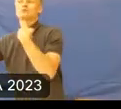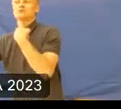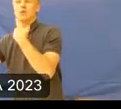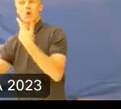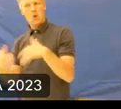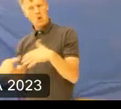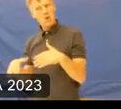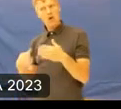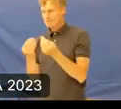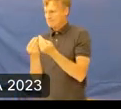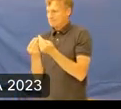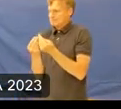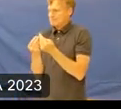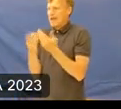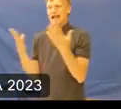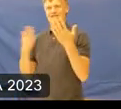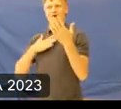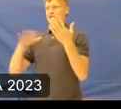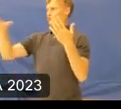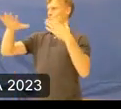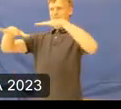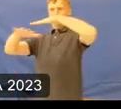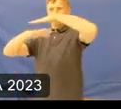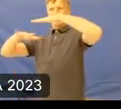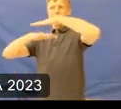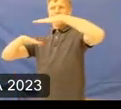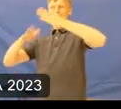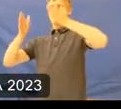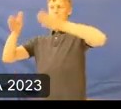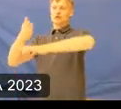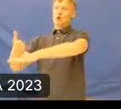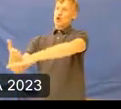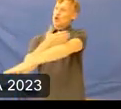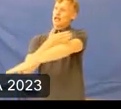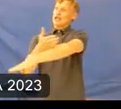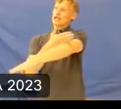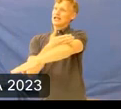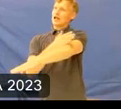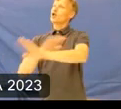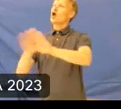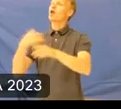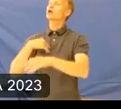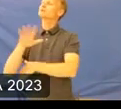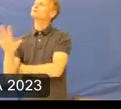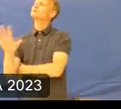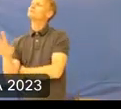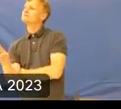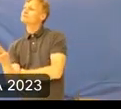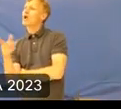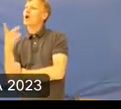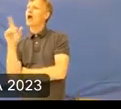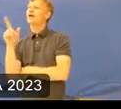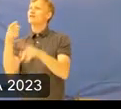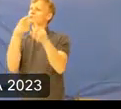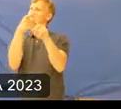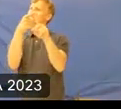that we're interested in have to be done very early, because we want the thing we need to compute is, first of all, what